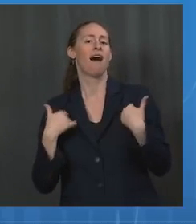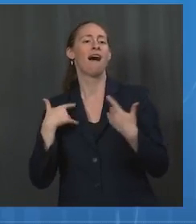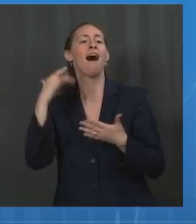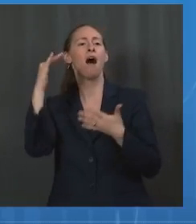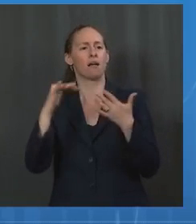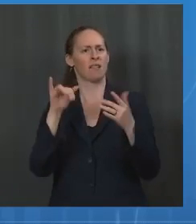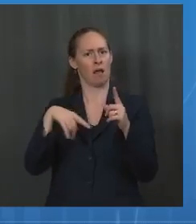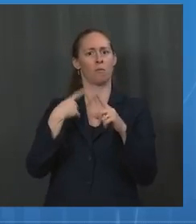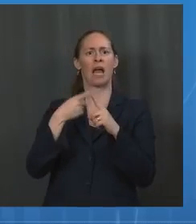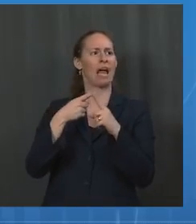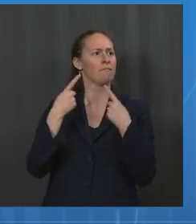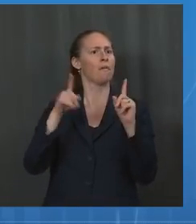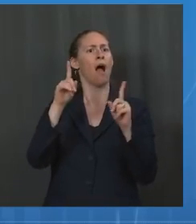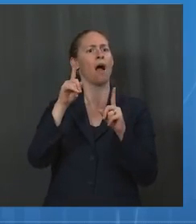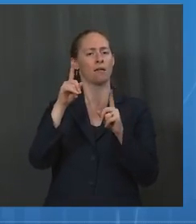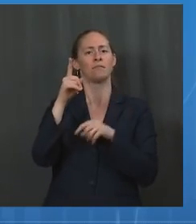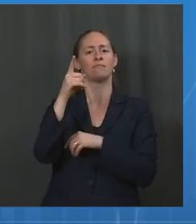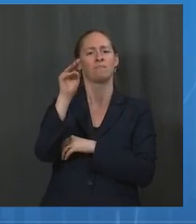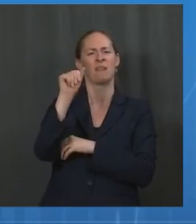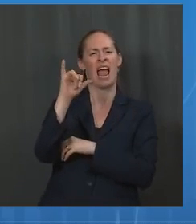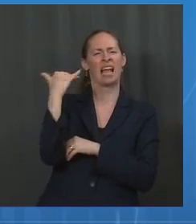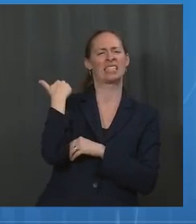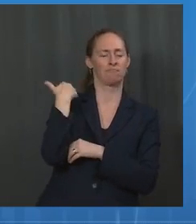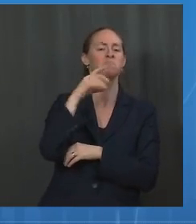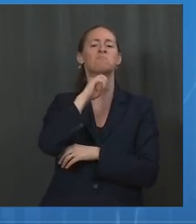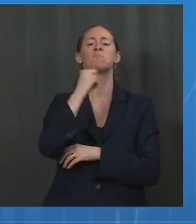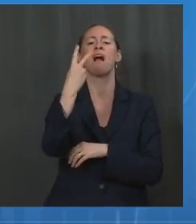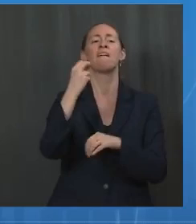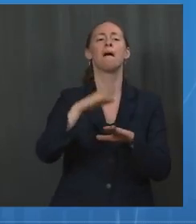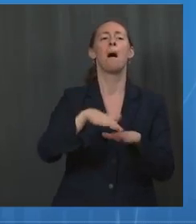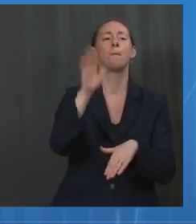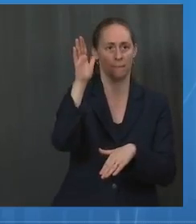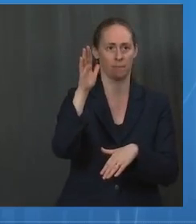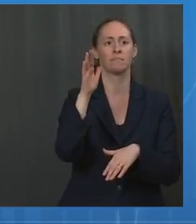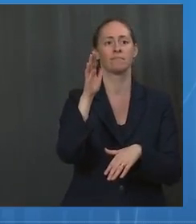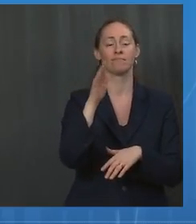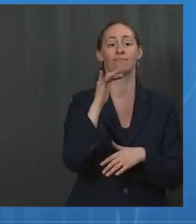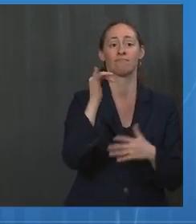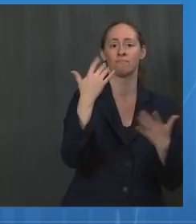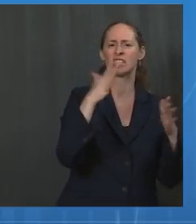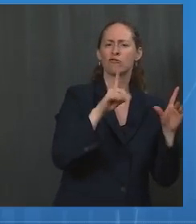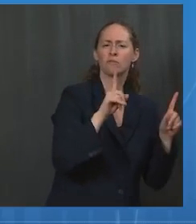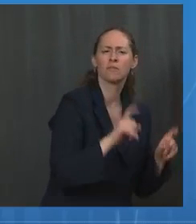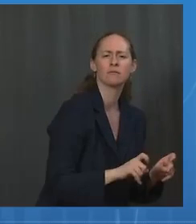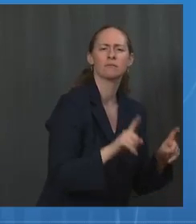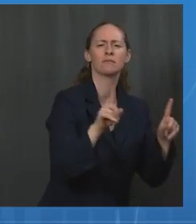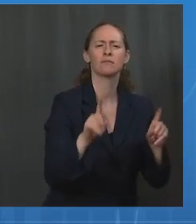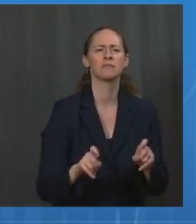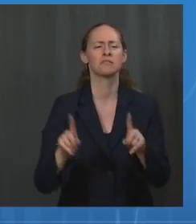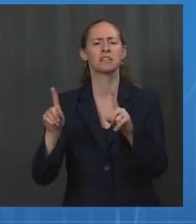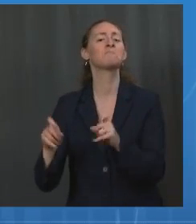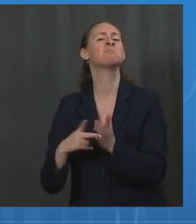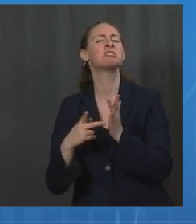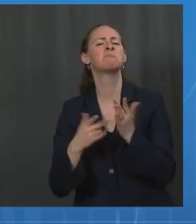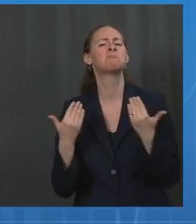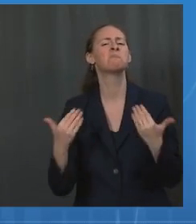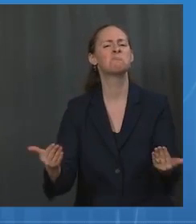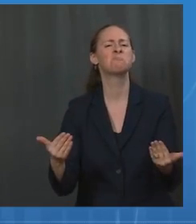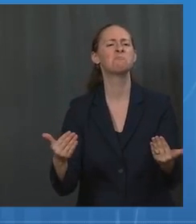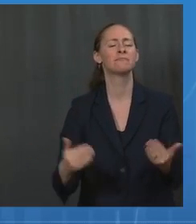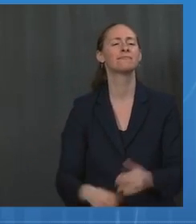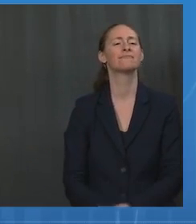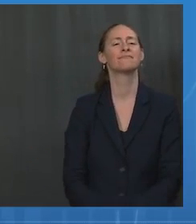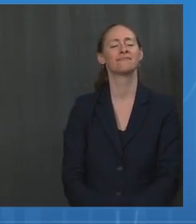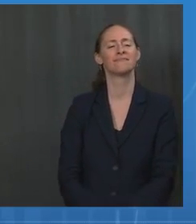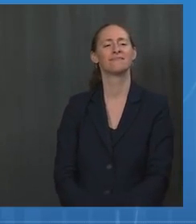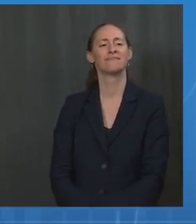this year, which was based on results from a phase 3 clinical trial. And the vaccine was fully licensed by the